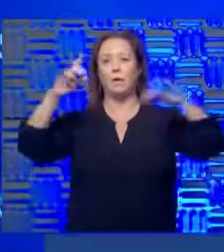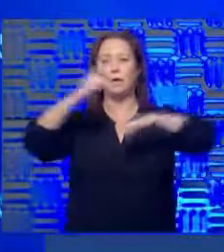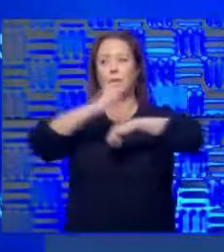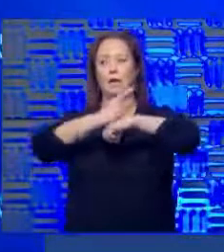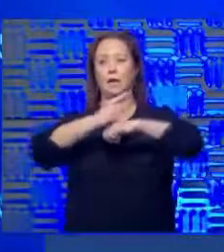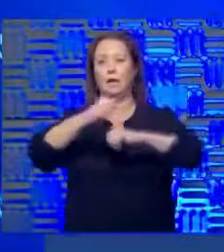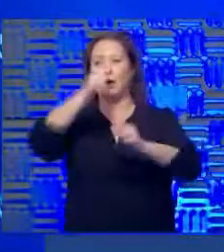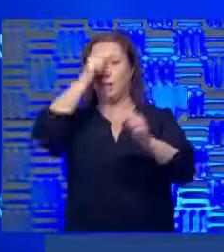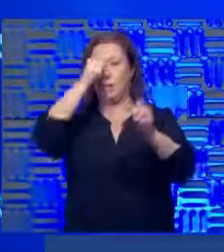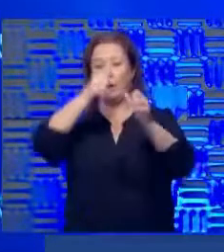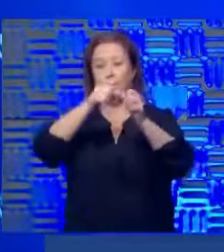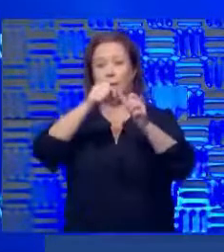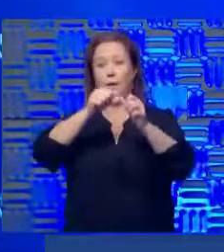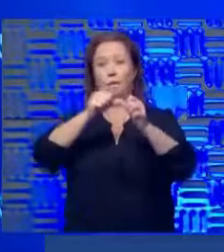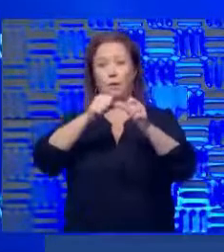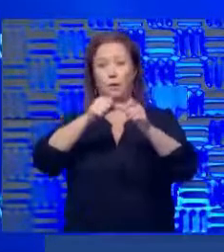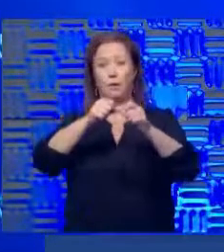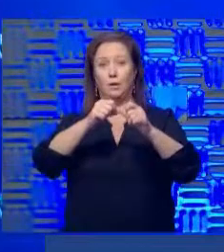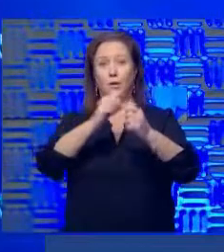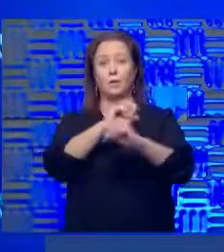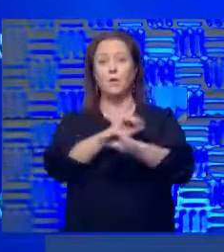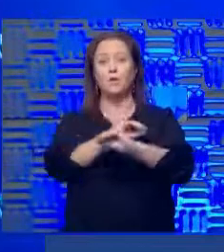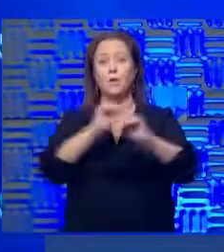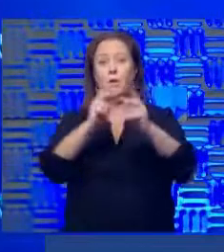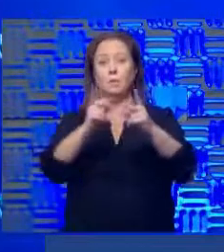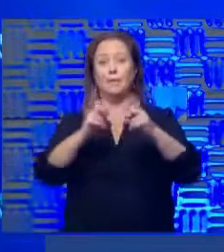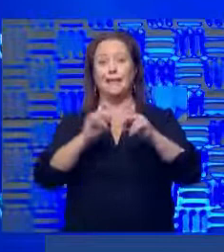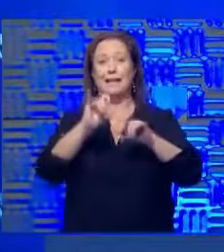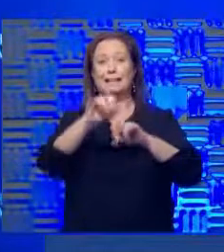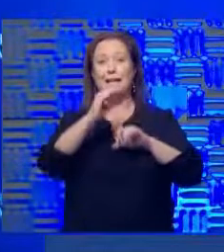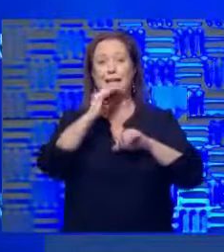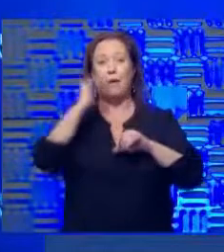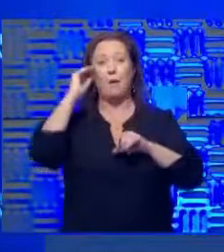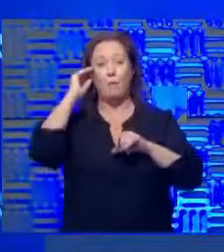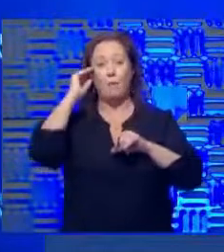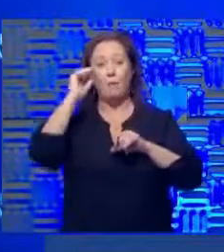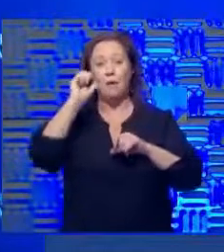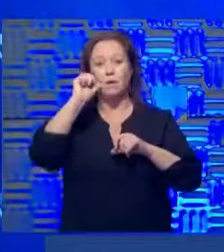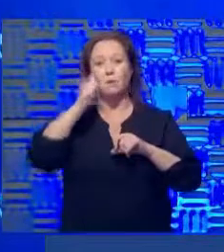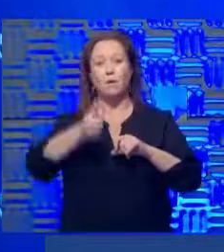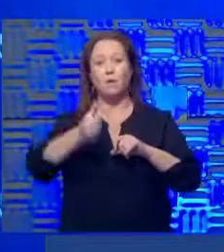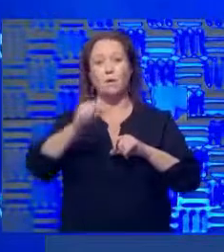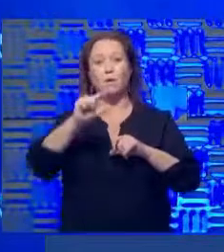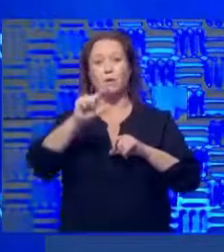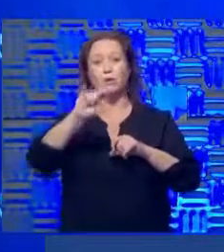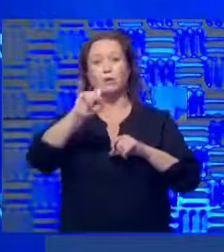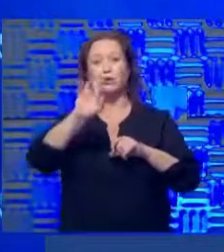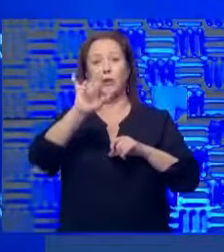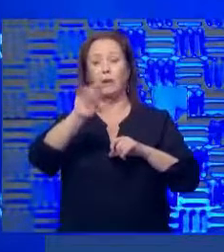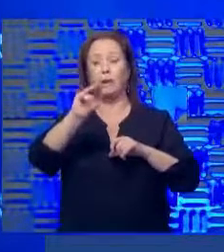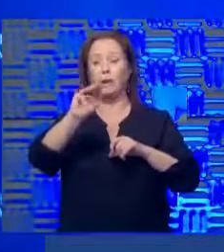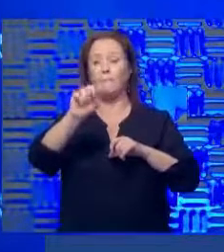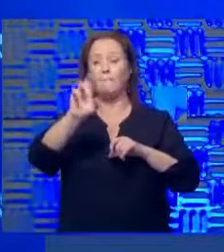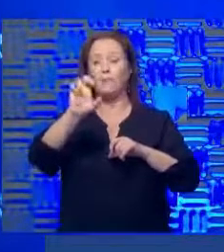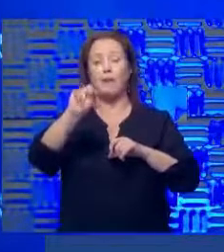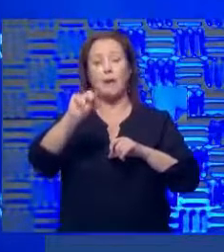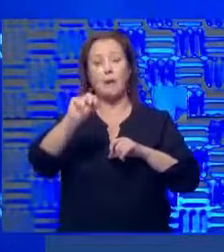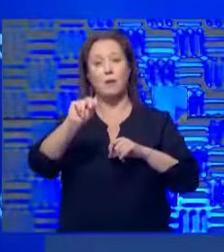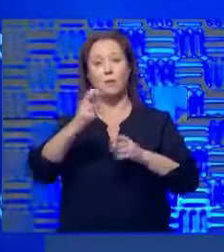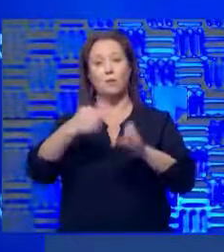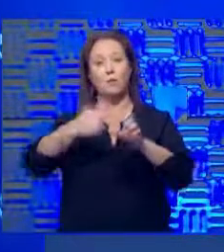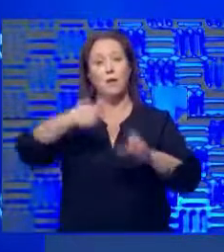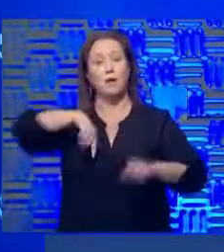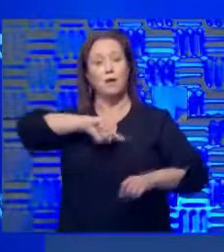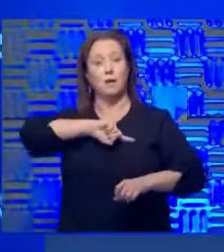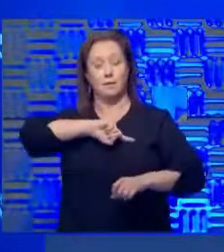And remember, there's still no place like home. Tomorrow, Jerry Moran will be joining